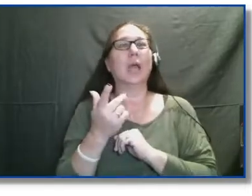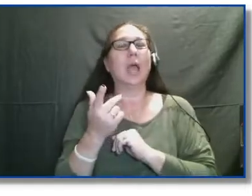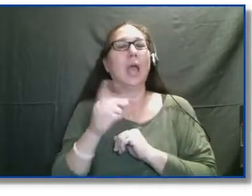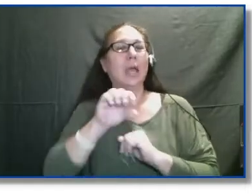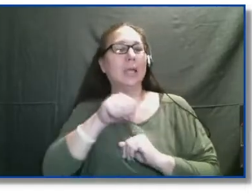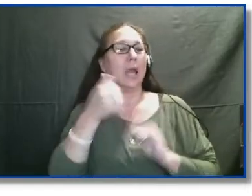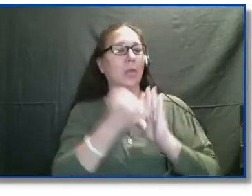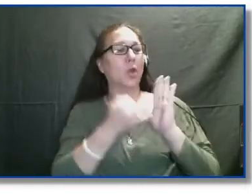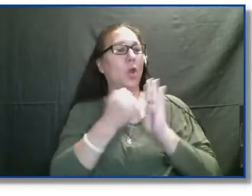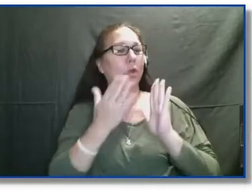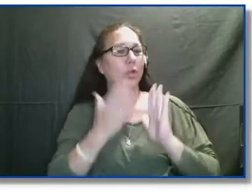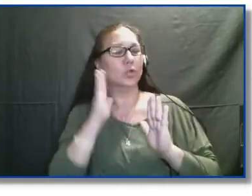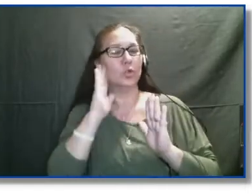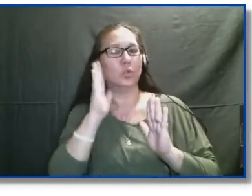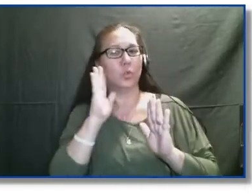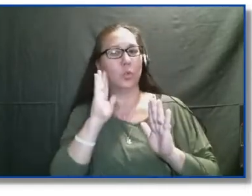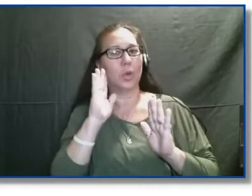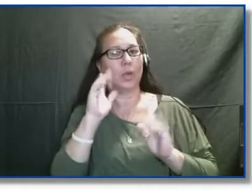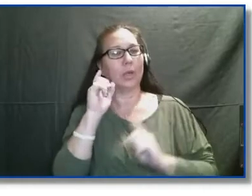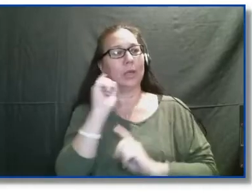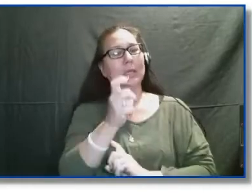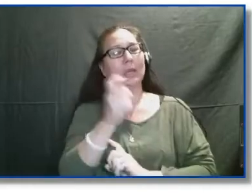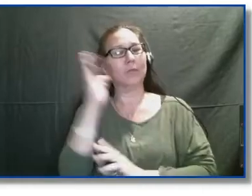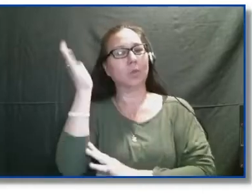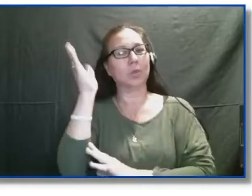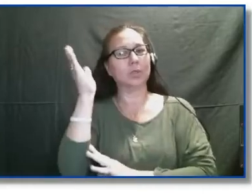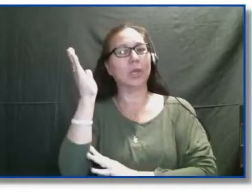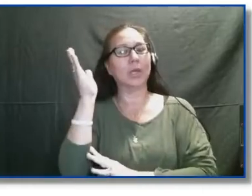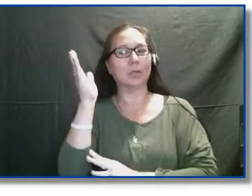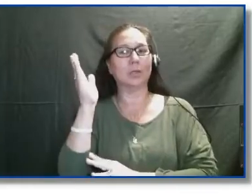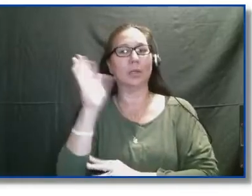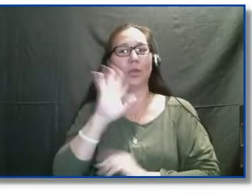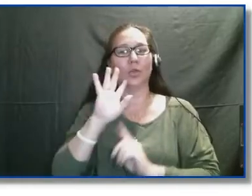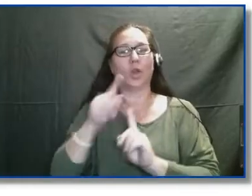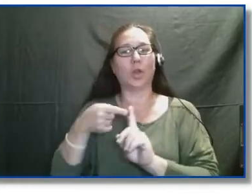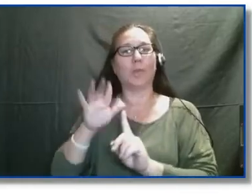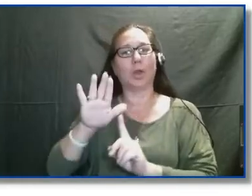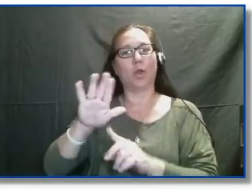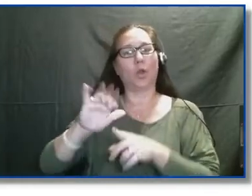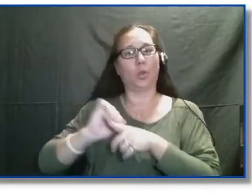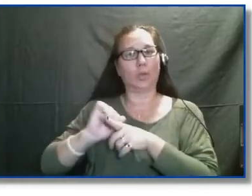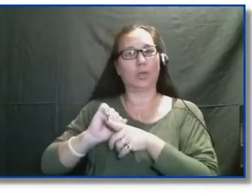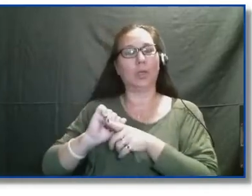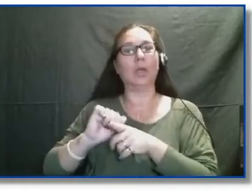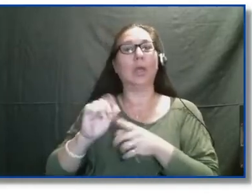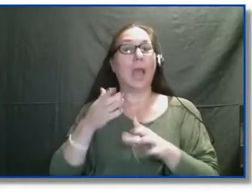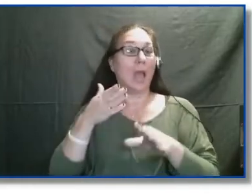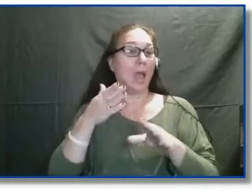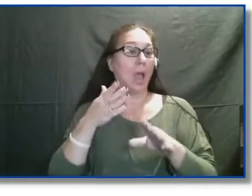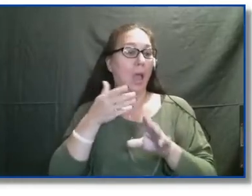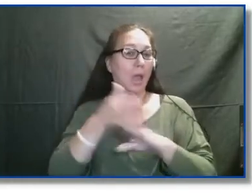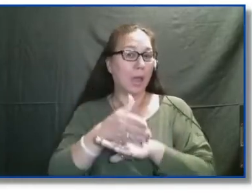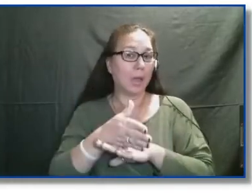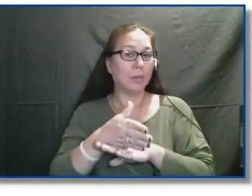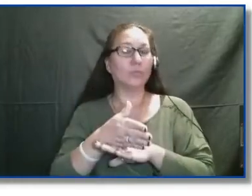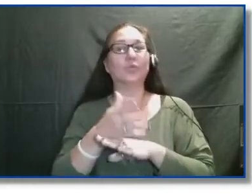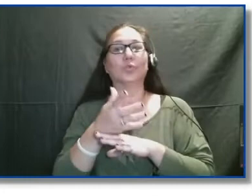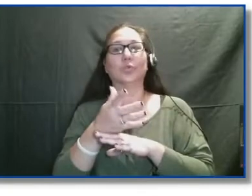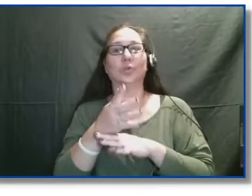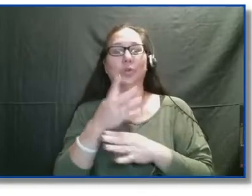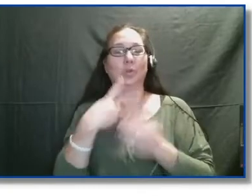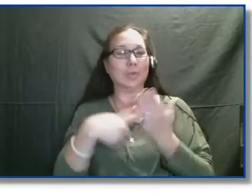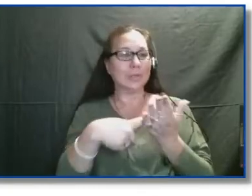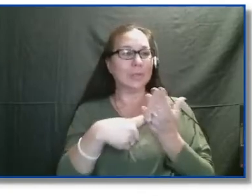her practice. And then following her talk, we'll go outside and we'll all view the art in person with